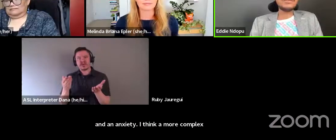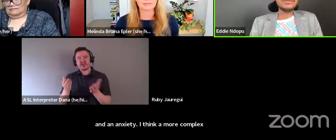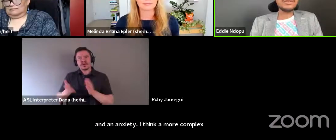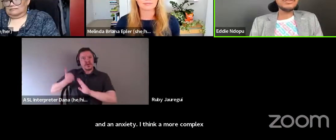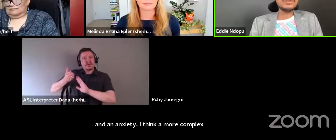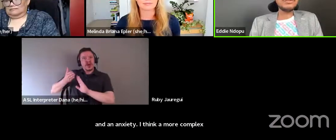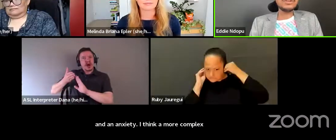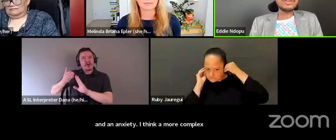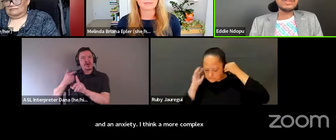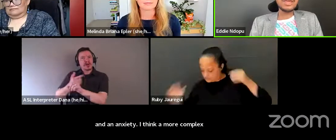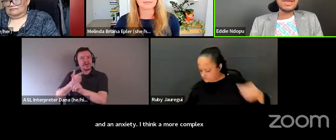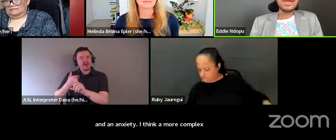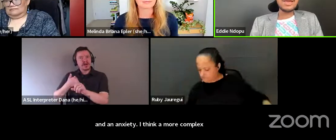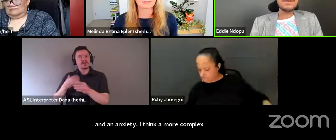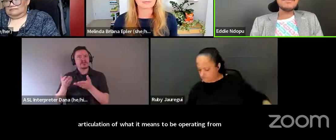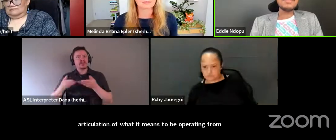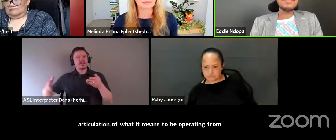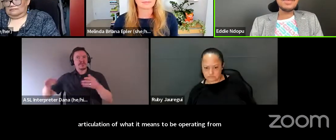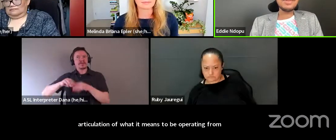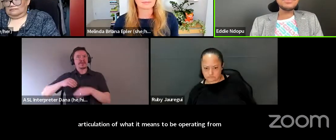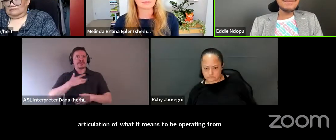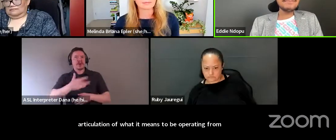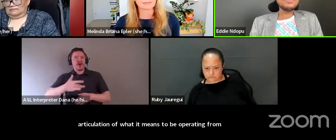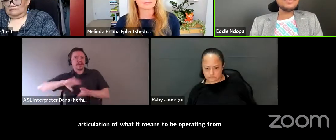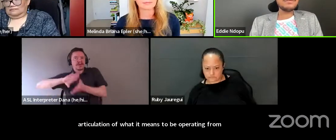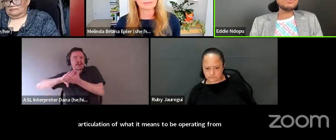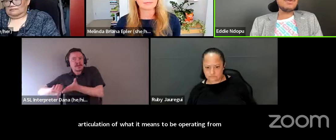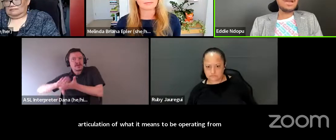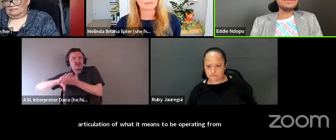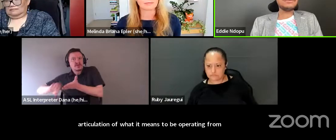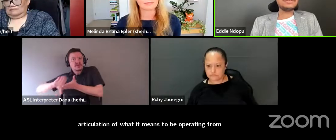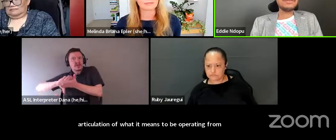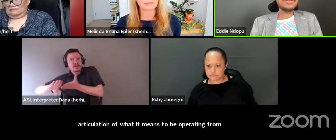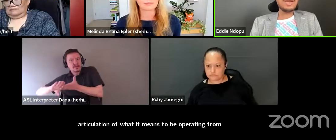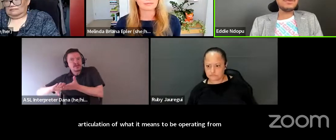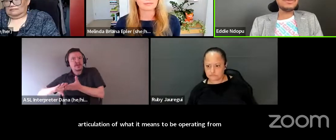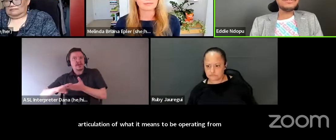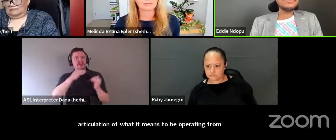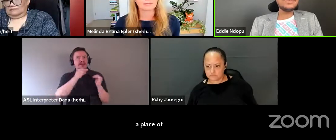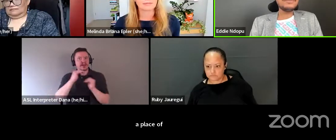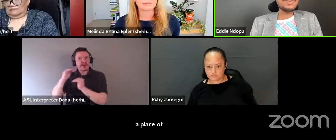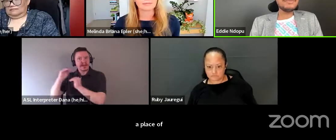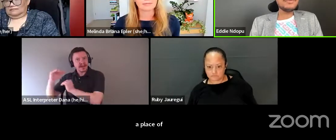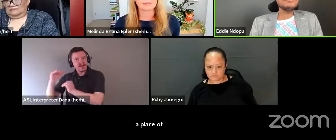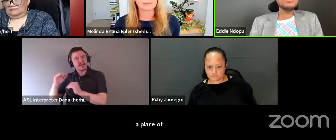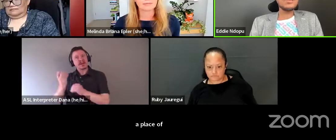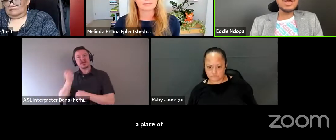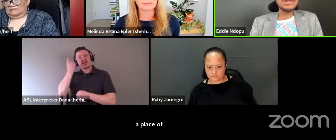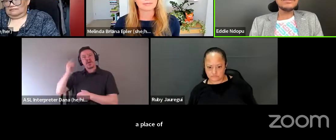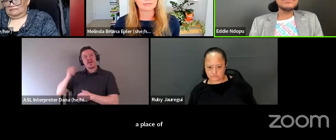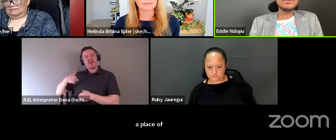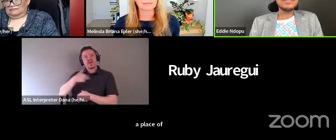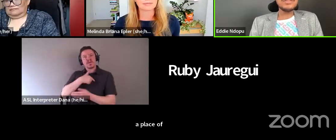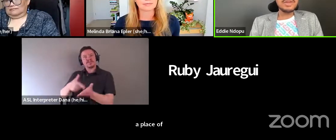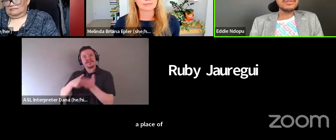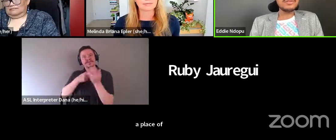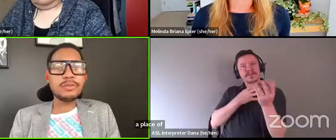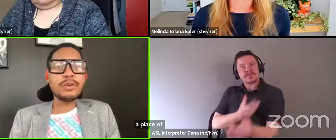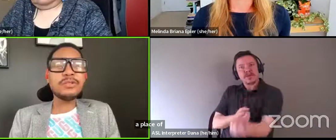from a place of exclusion, that empathy requires that we see people